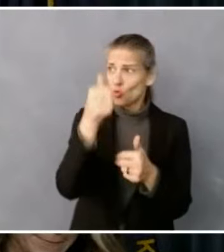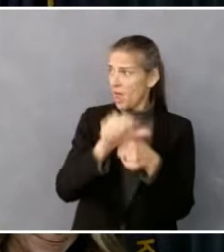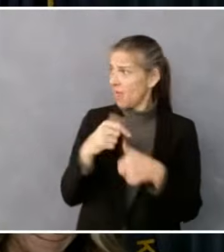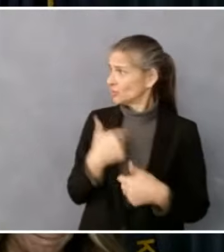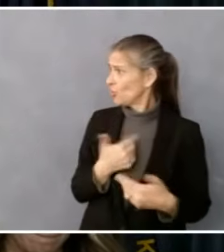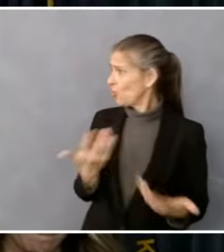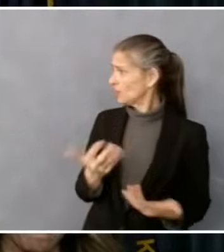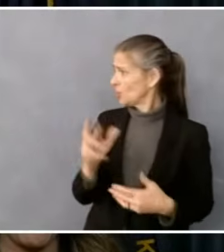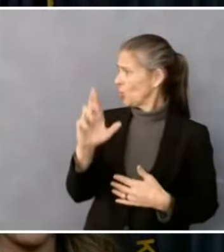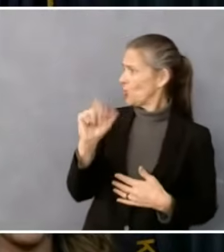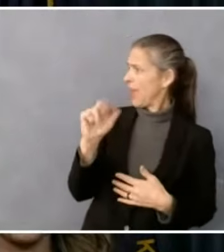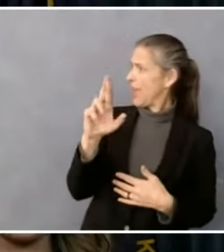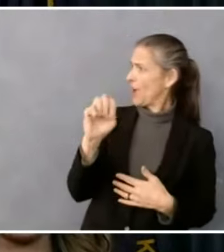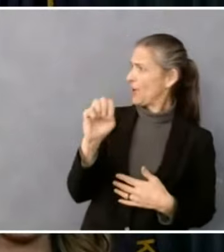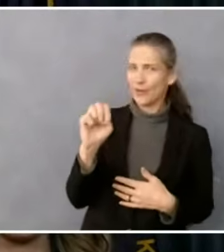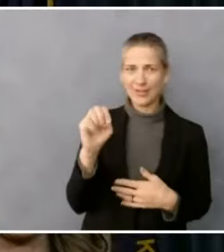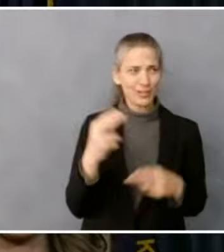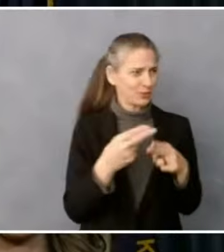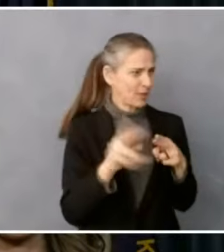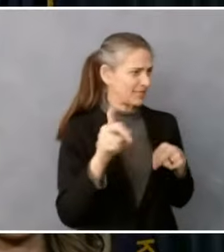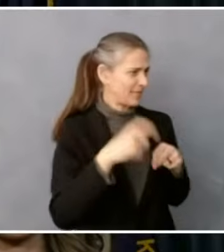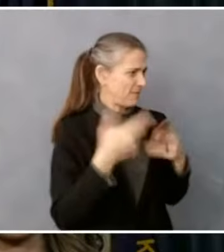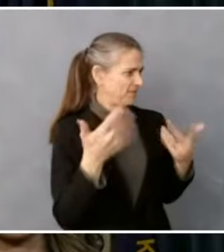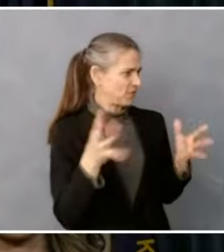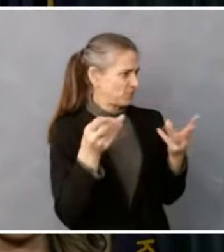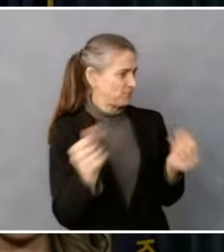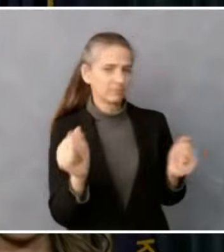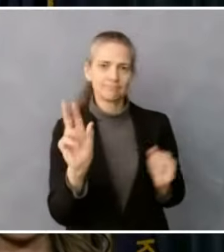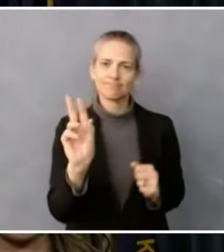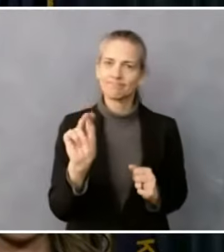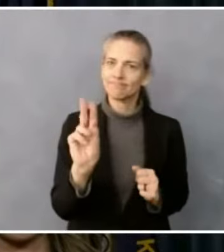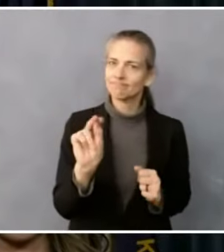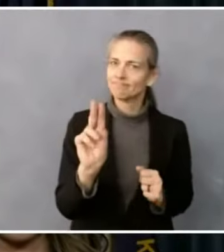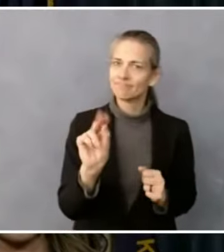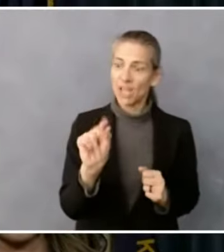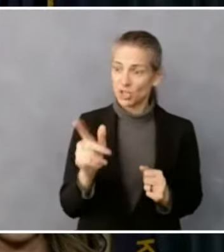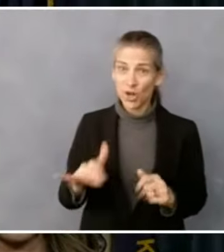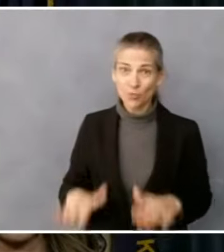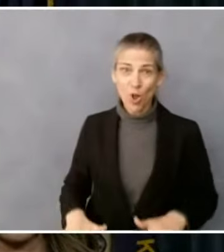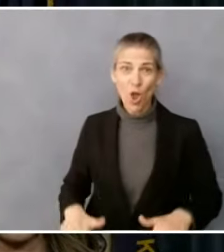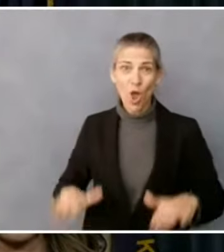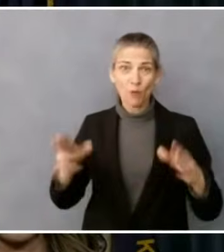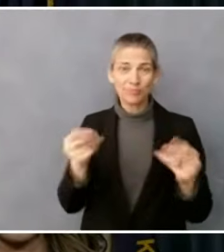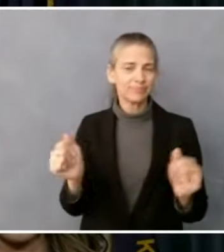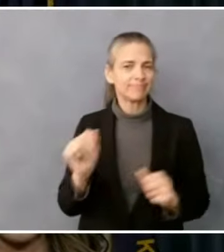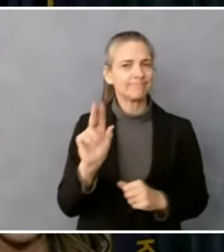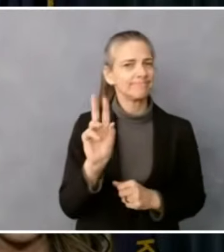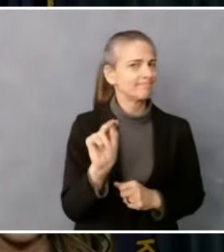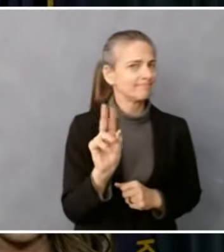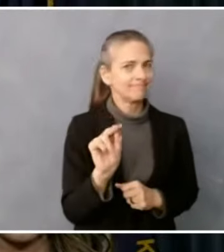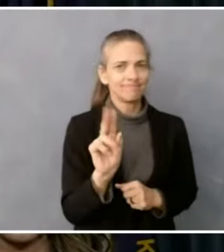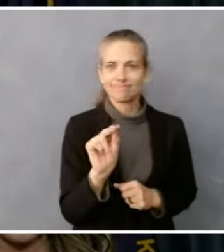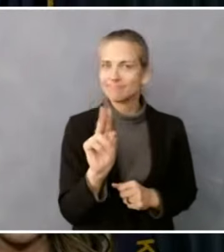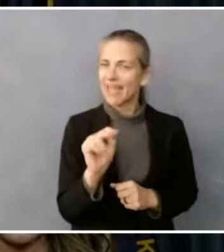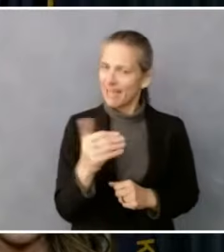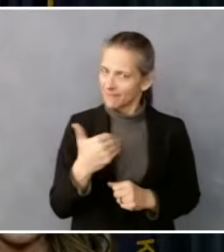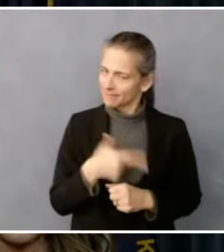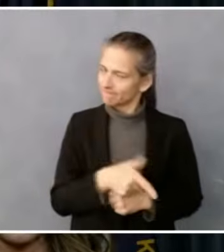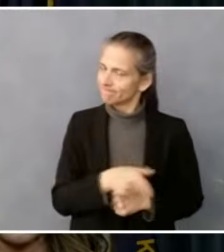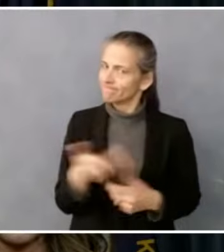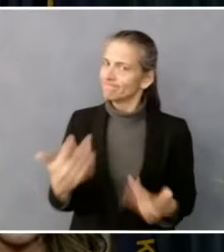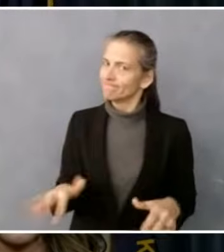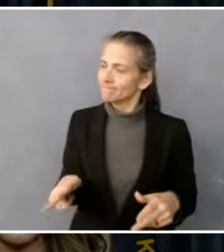not temporary, and not something children simply outgrow. Your recognition helps bring visibility to a